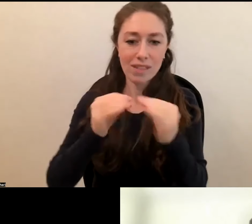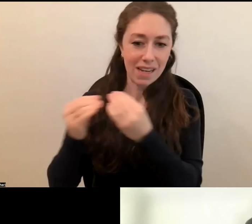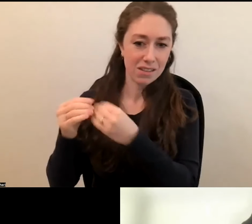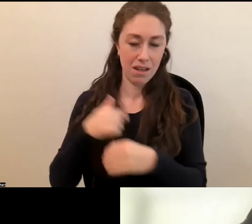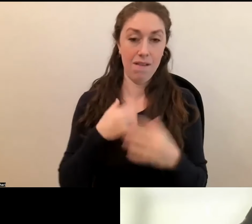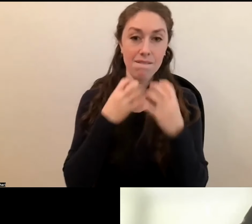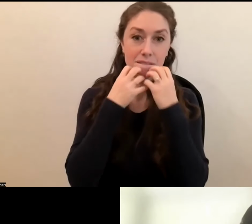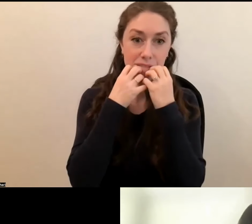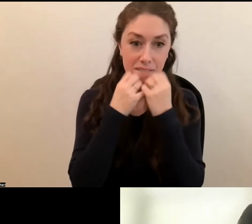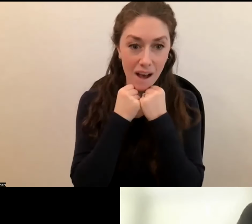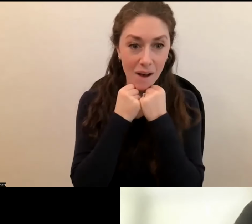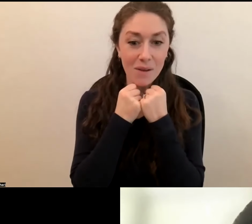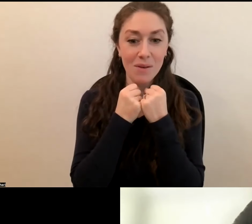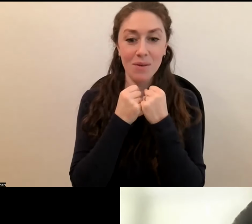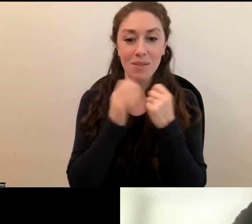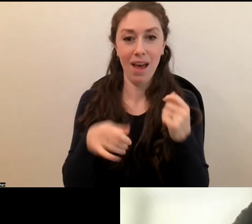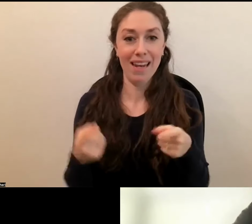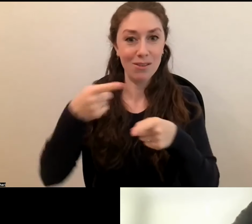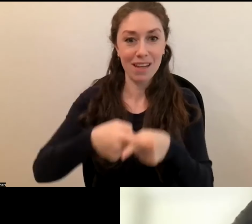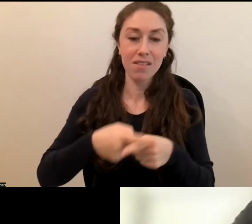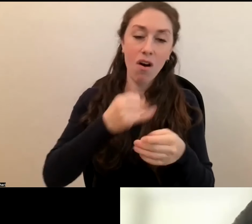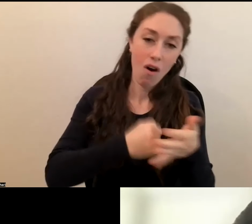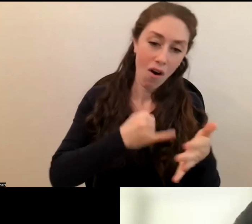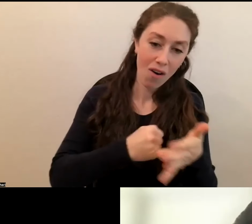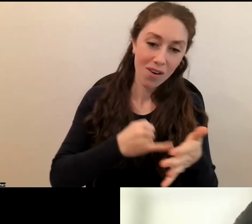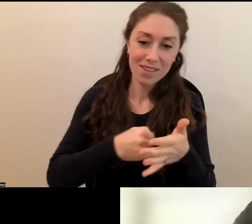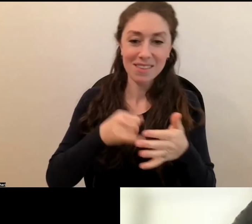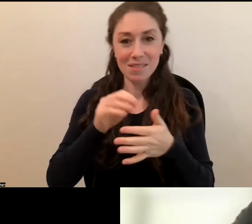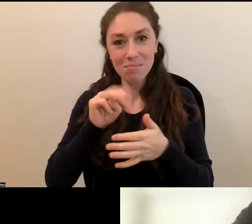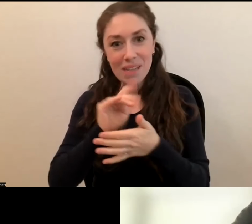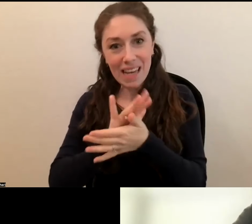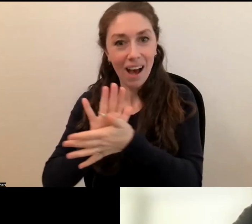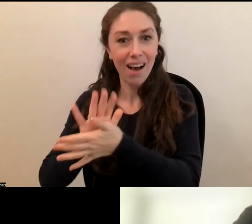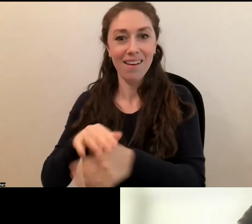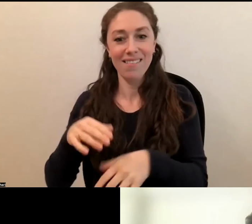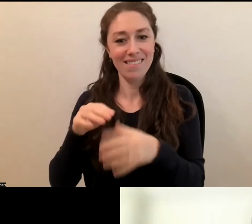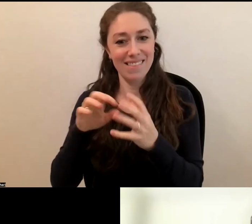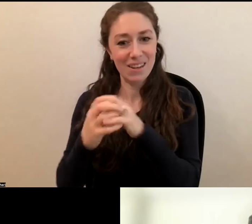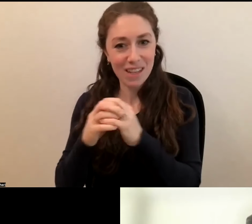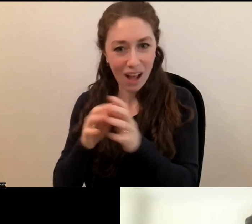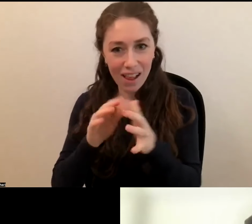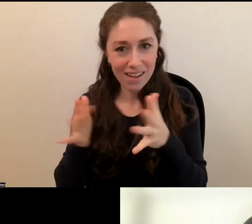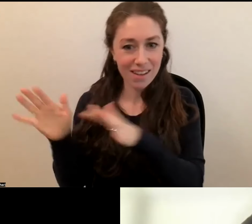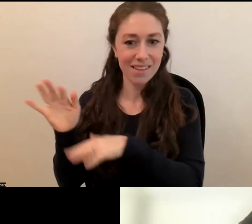value the intersection of arts, community, and equity, and so I'm always grateful to be in spaces where I